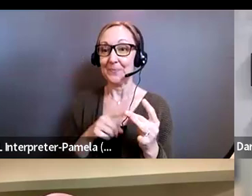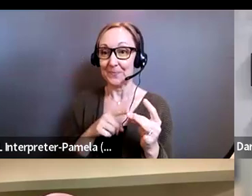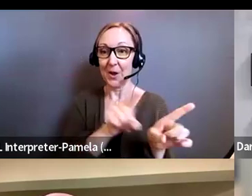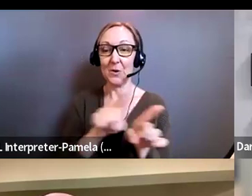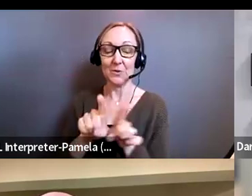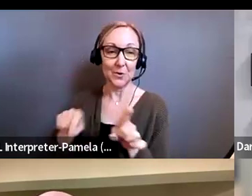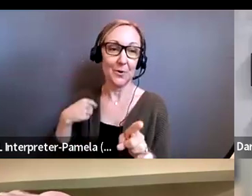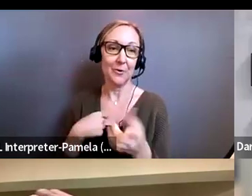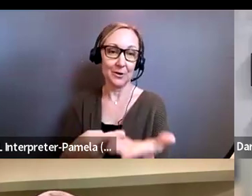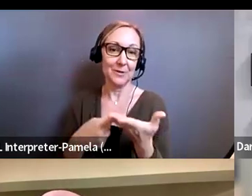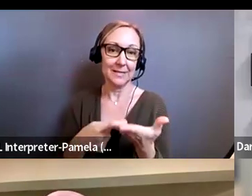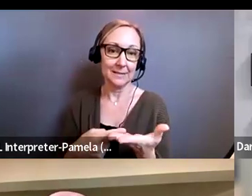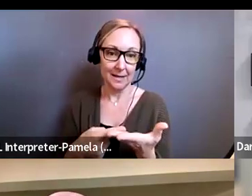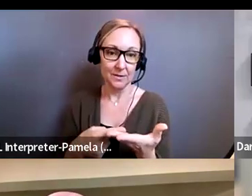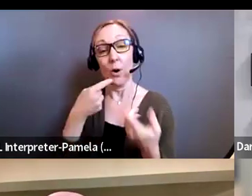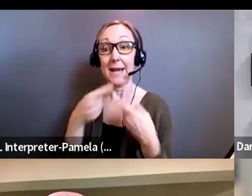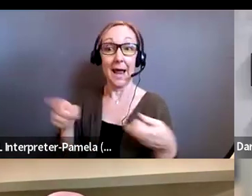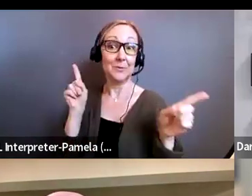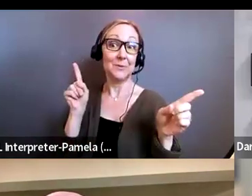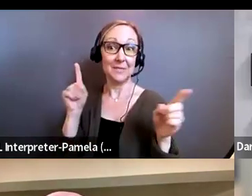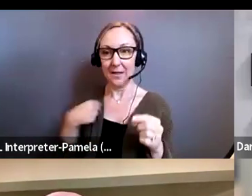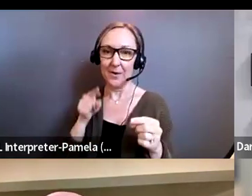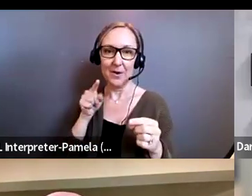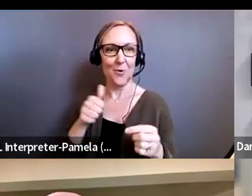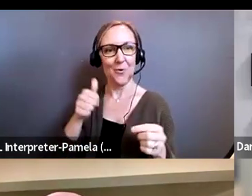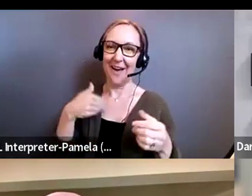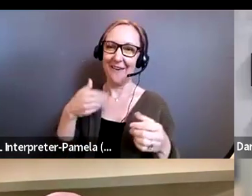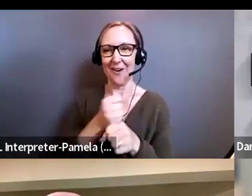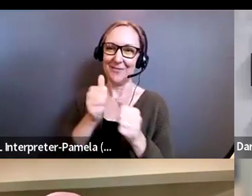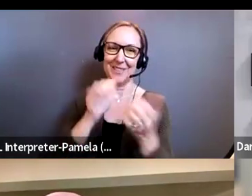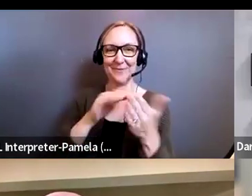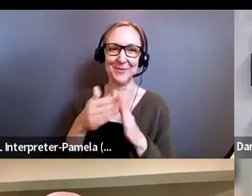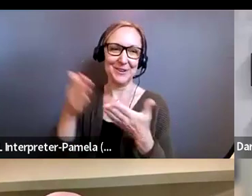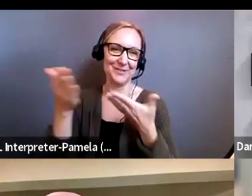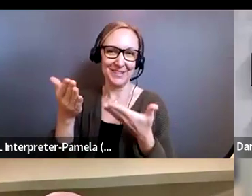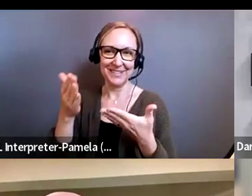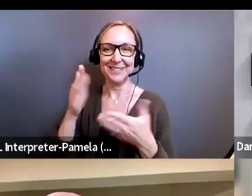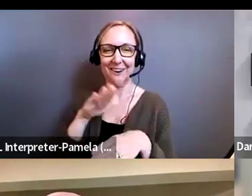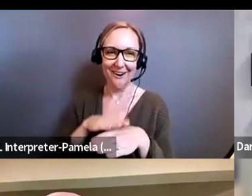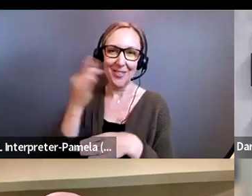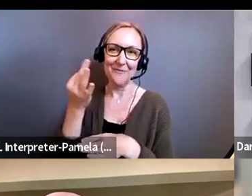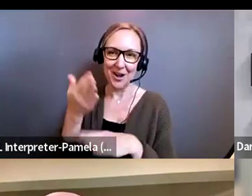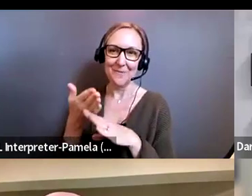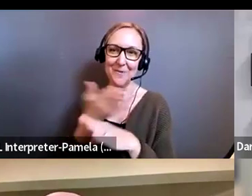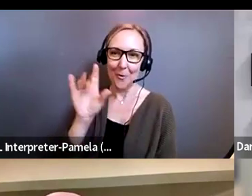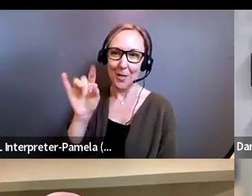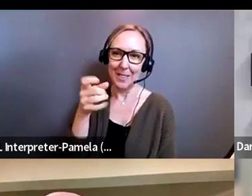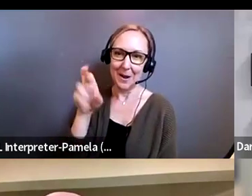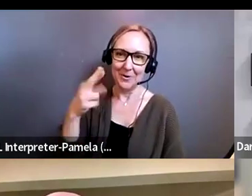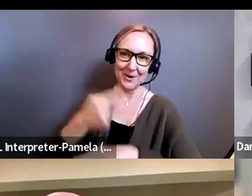going to announce that we are going to not have coffee with community services on the Friday before Labor Day as